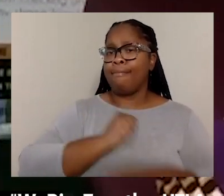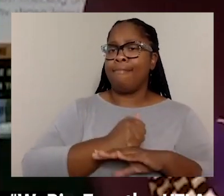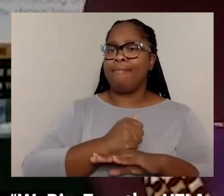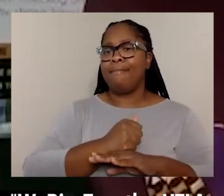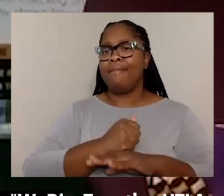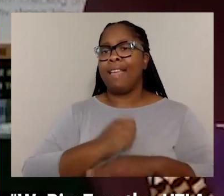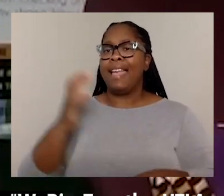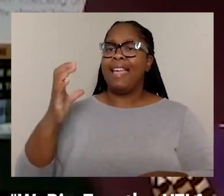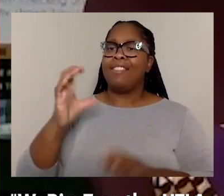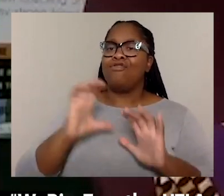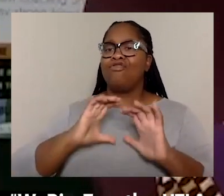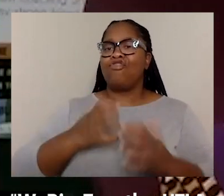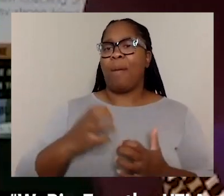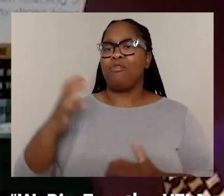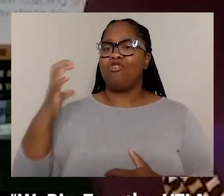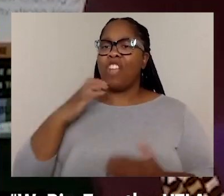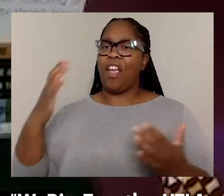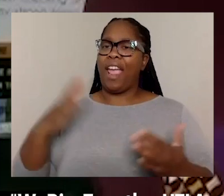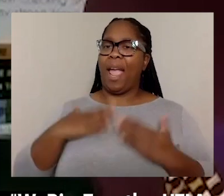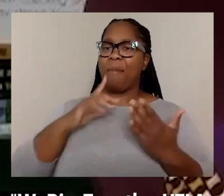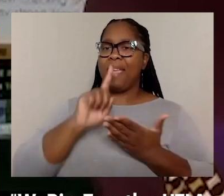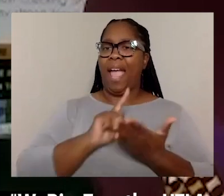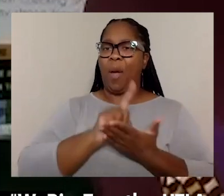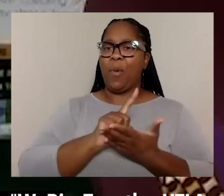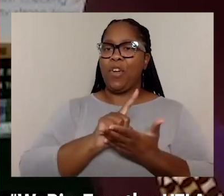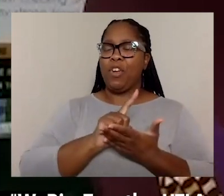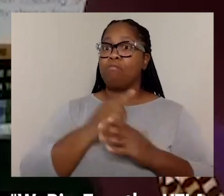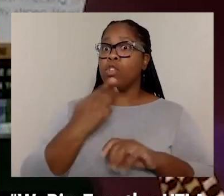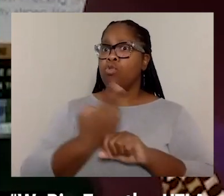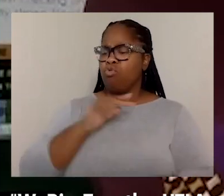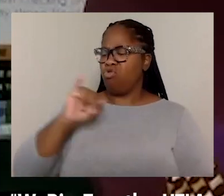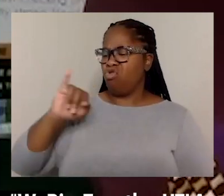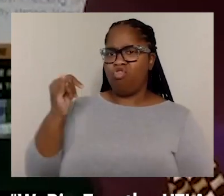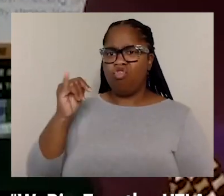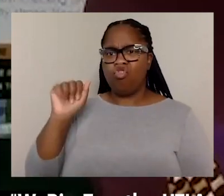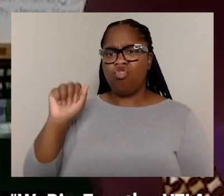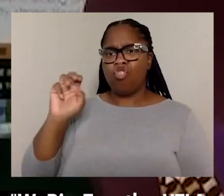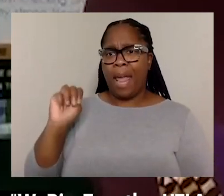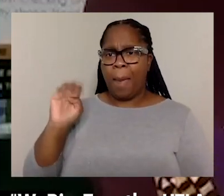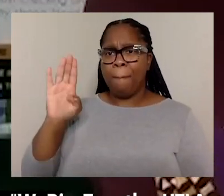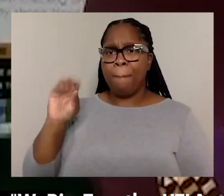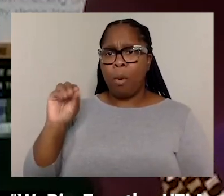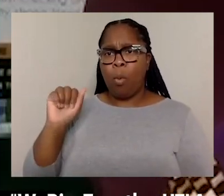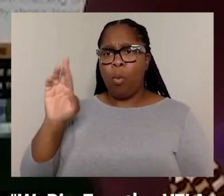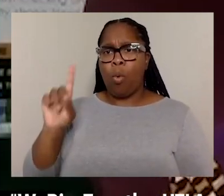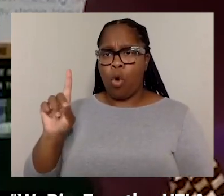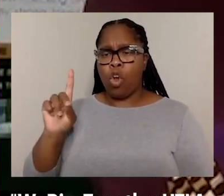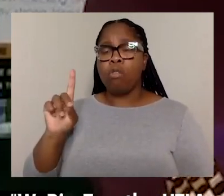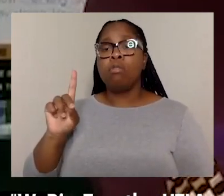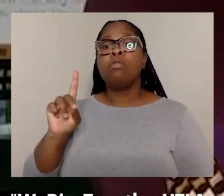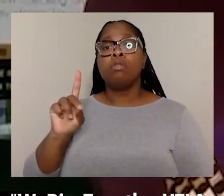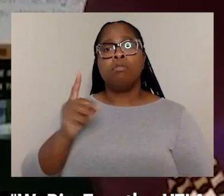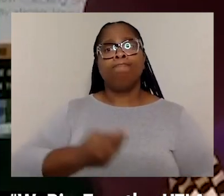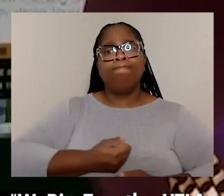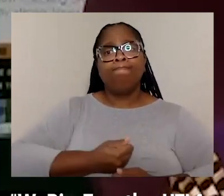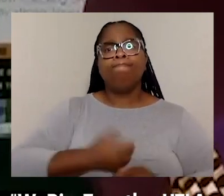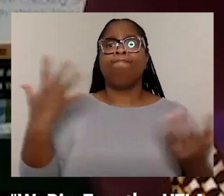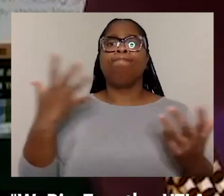hour where they used a Jamboard to share positives and challenges of the first week